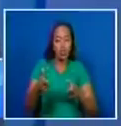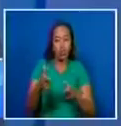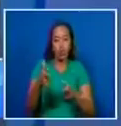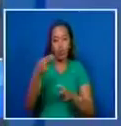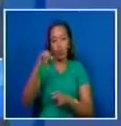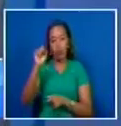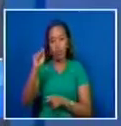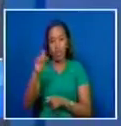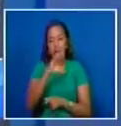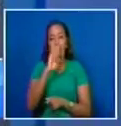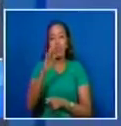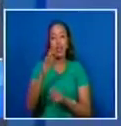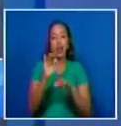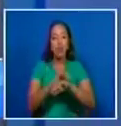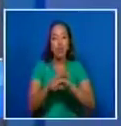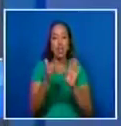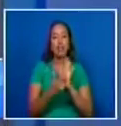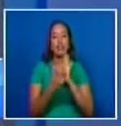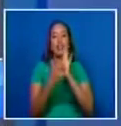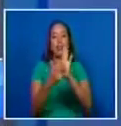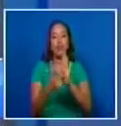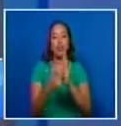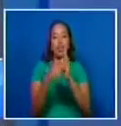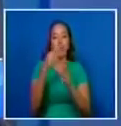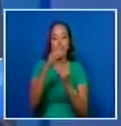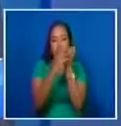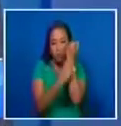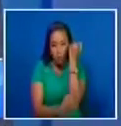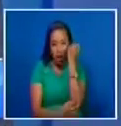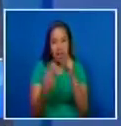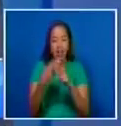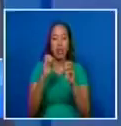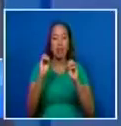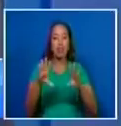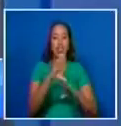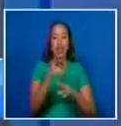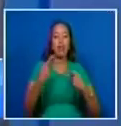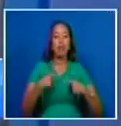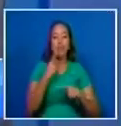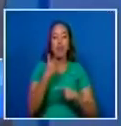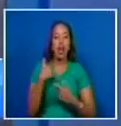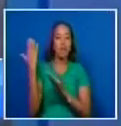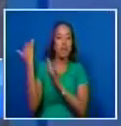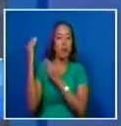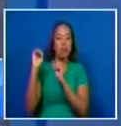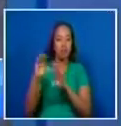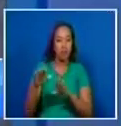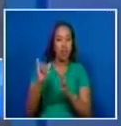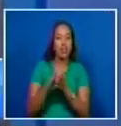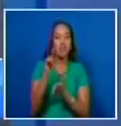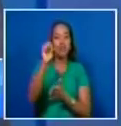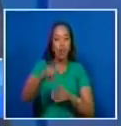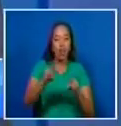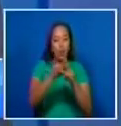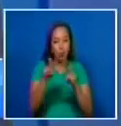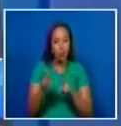an example for the poor, nameless, and those who do not have, hope that you can still